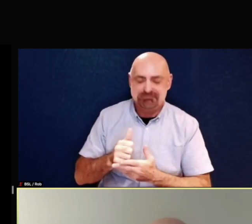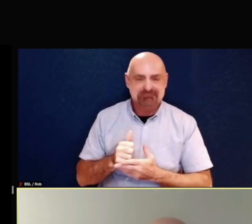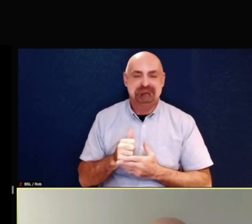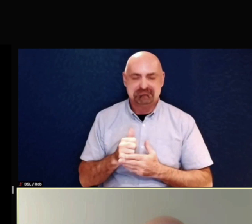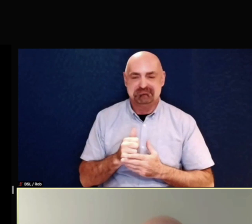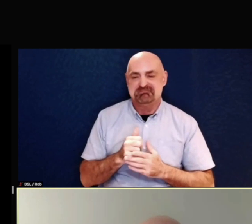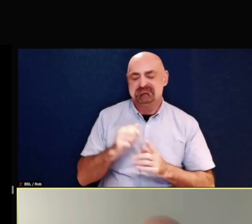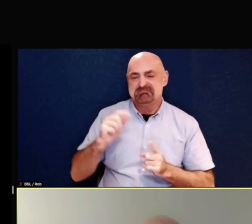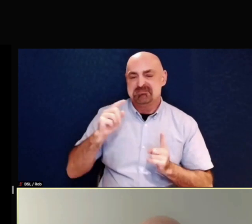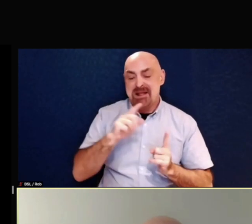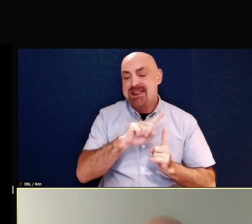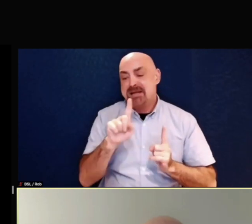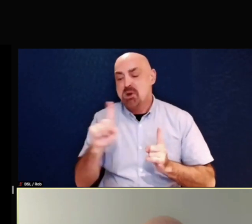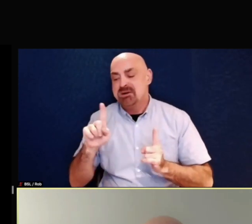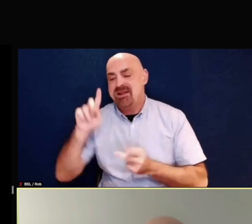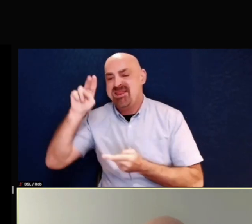less the later we leave it.